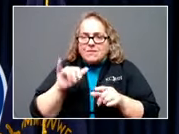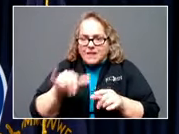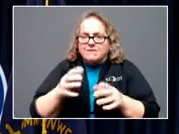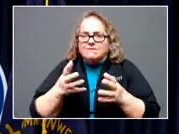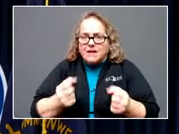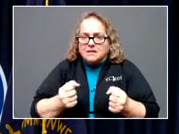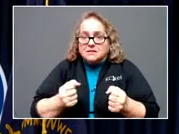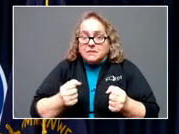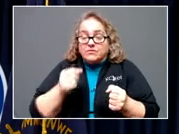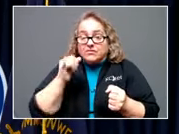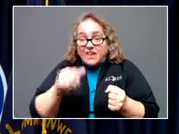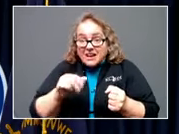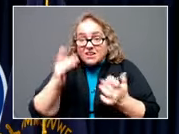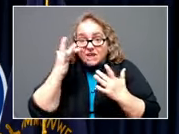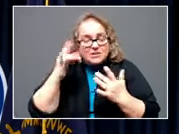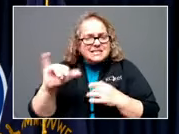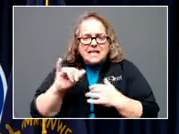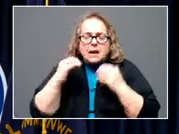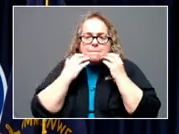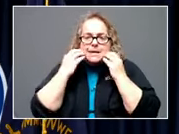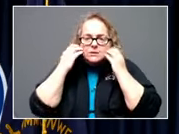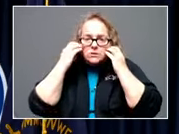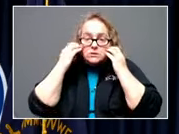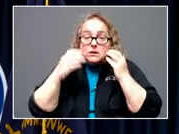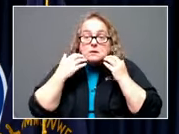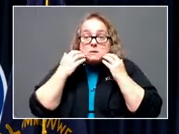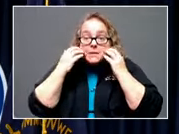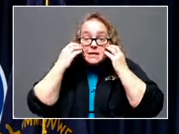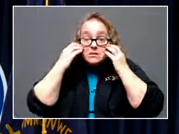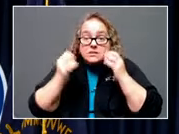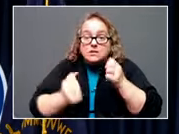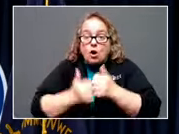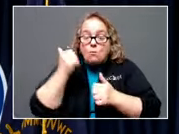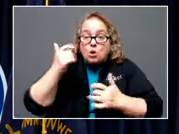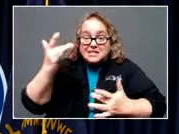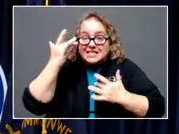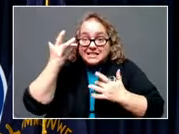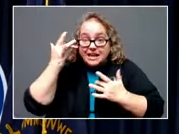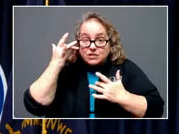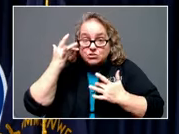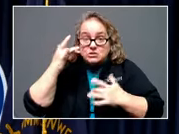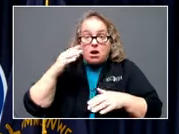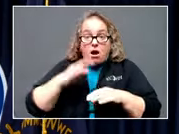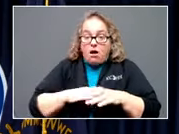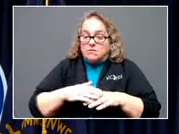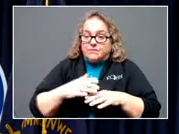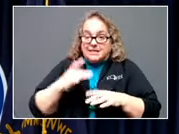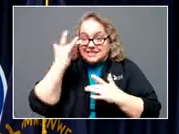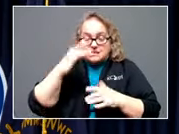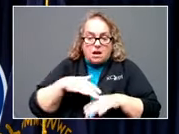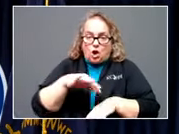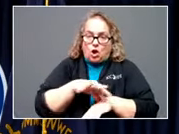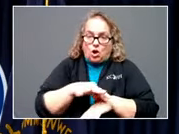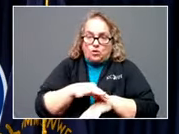Measles is the most contagious known viral infection on the planet Earth for a very long time. And the only comparison that we can make for Omicron that